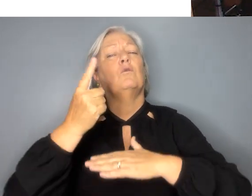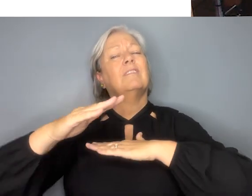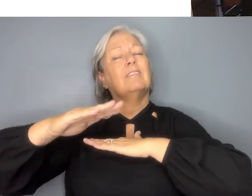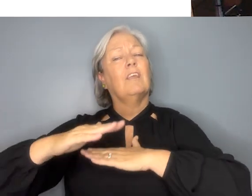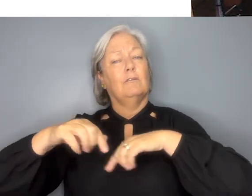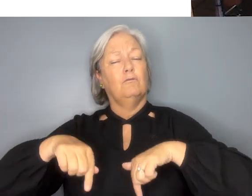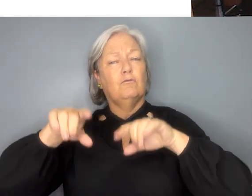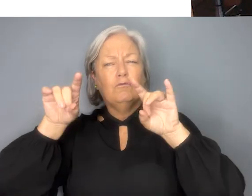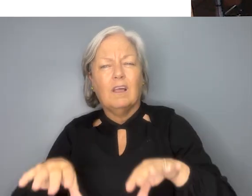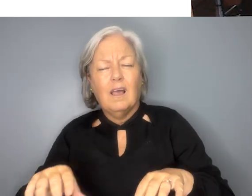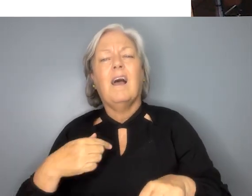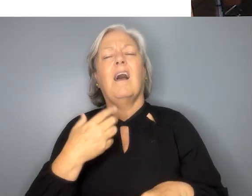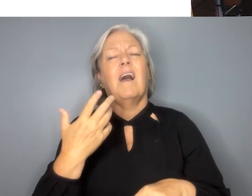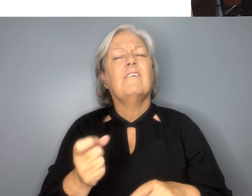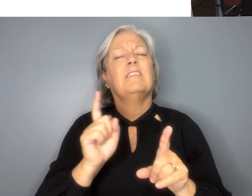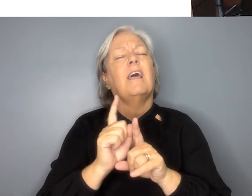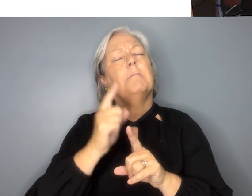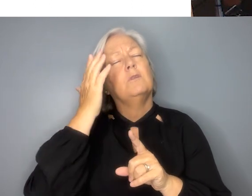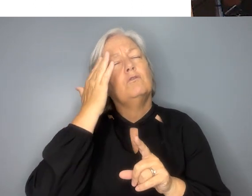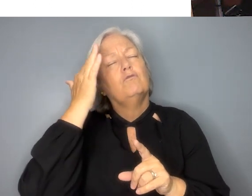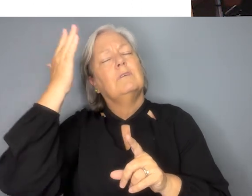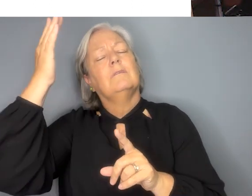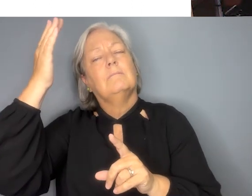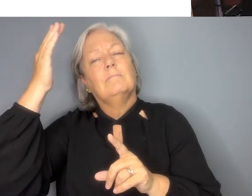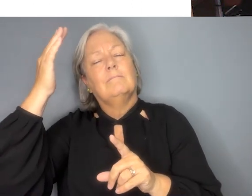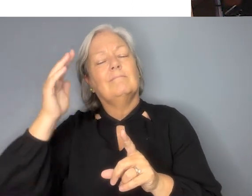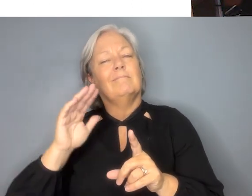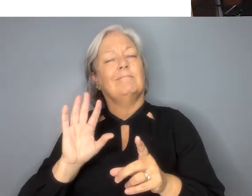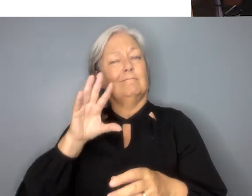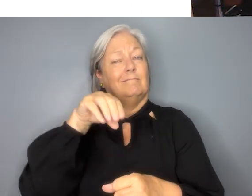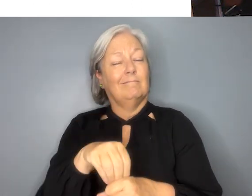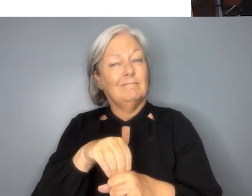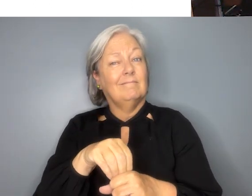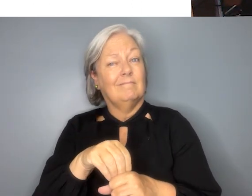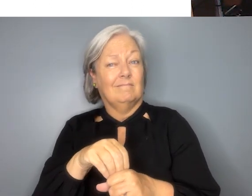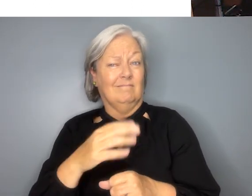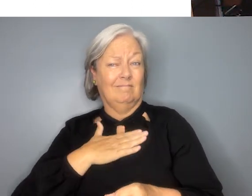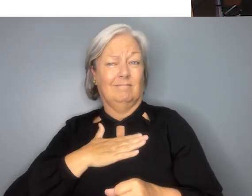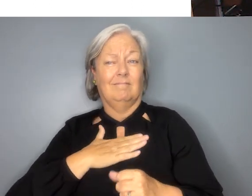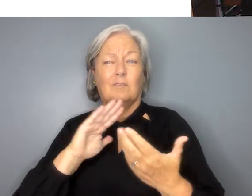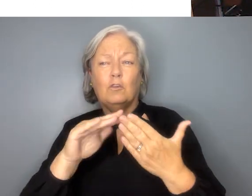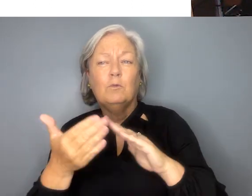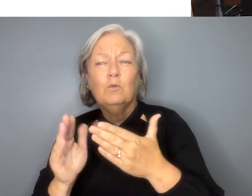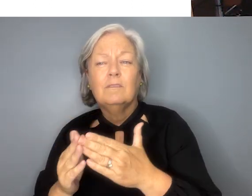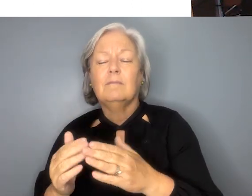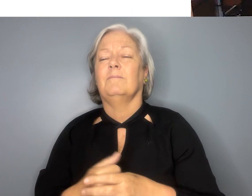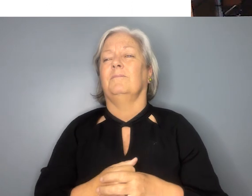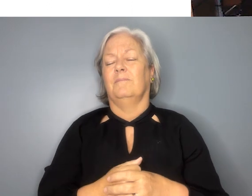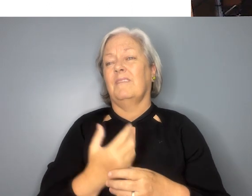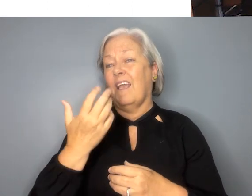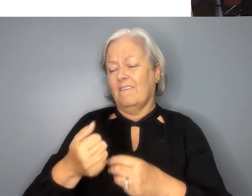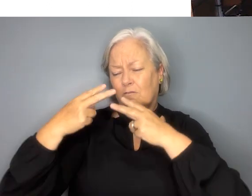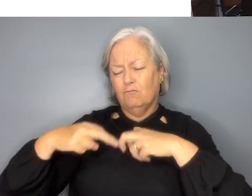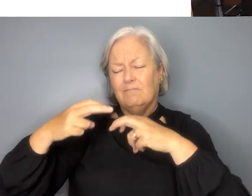Nations culture here in Australia, there's no bad dreaming stories about many spirit people, which is a way that we know that it was just an accepted